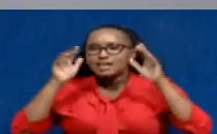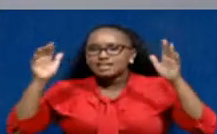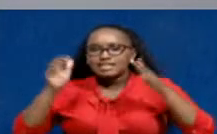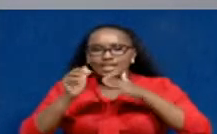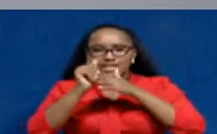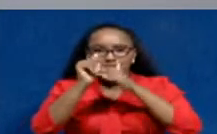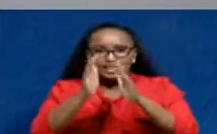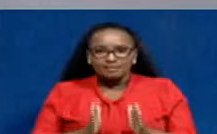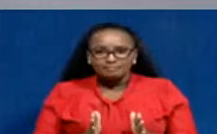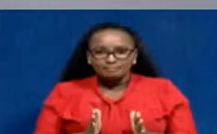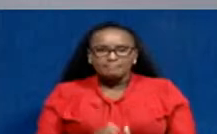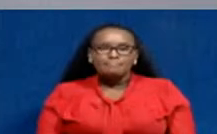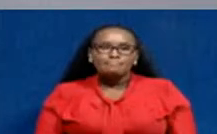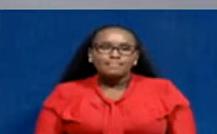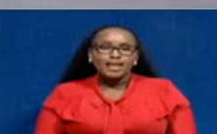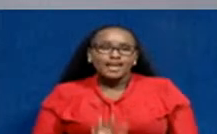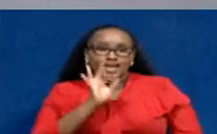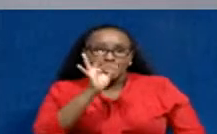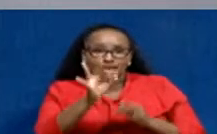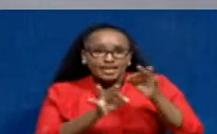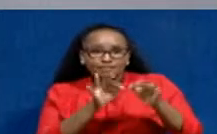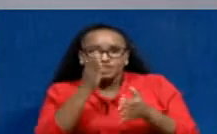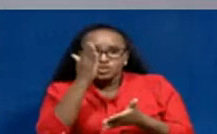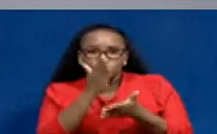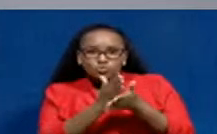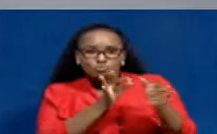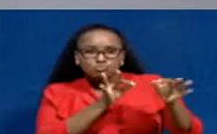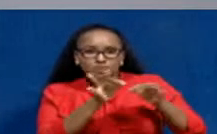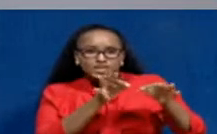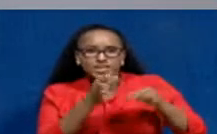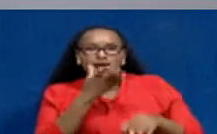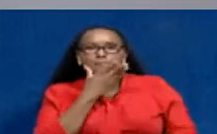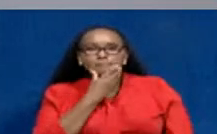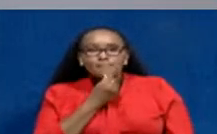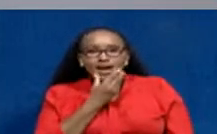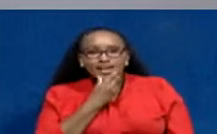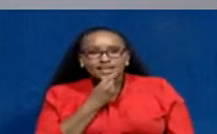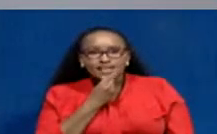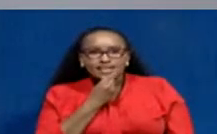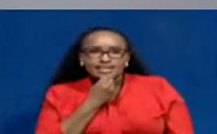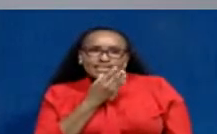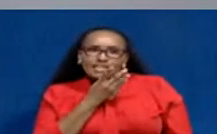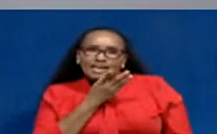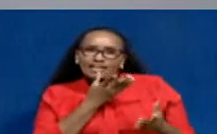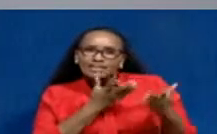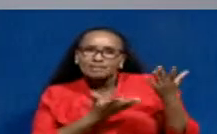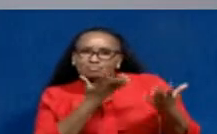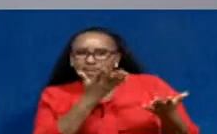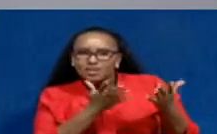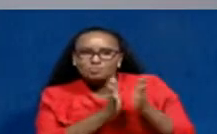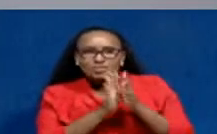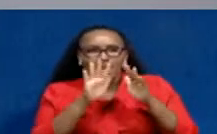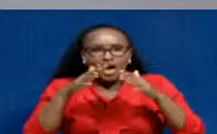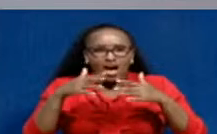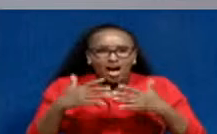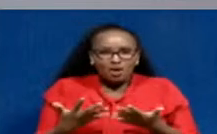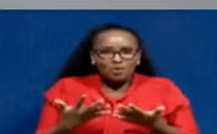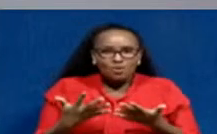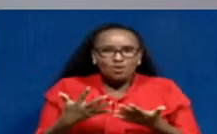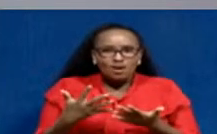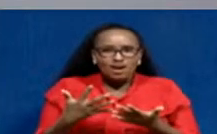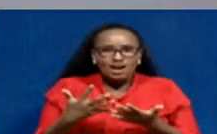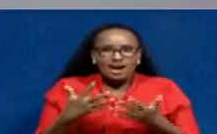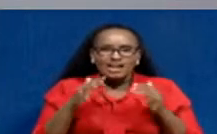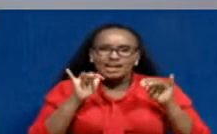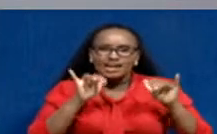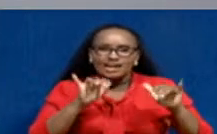leader. And if the true measure of a man is determined by how he stands in a